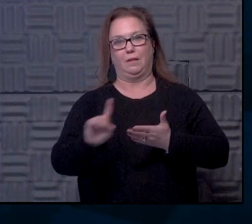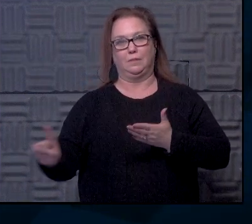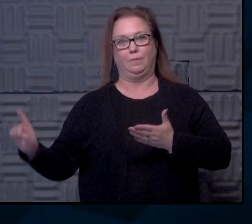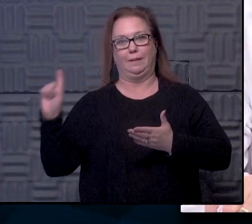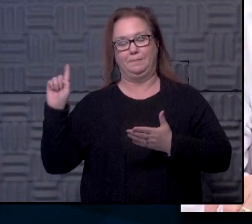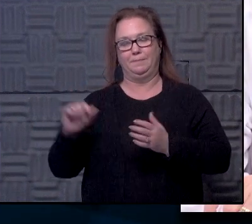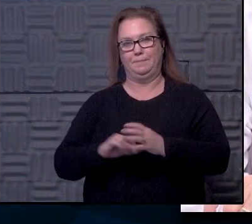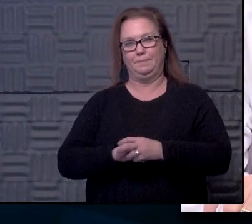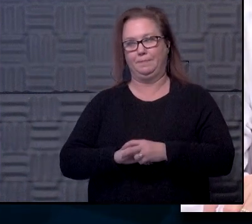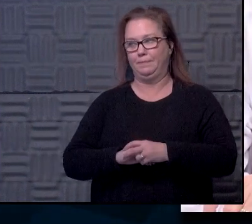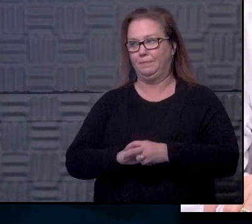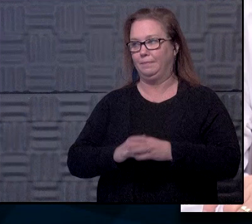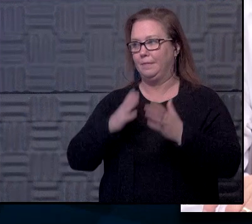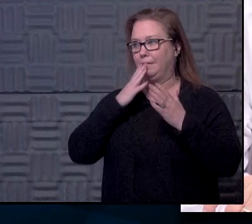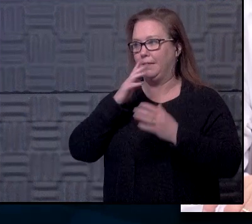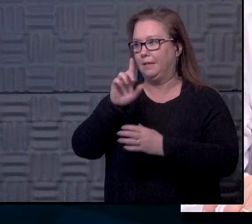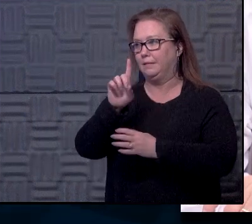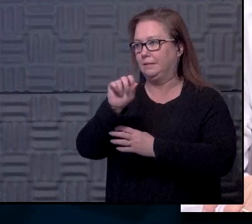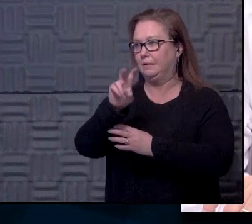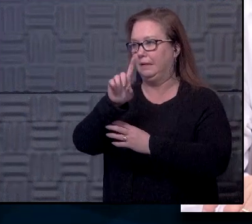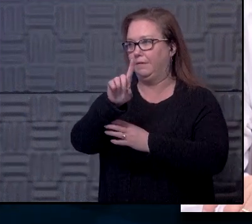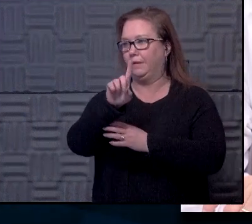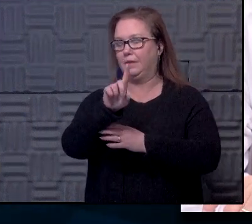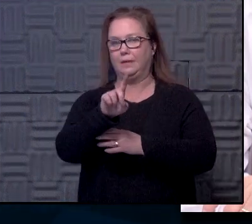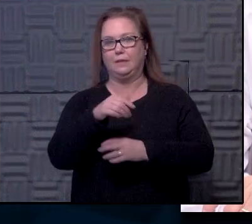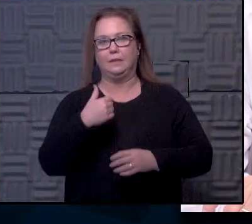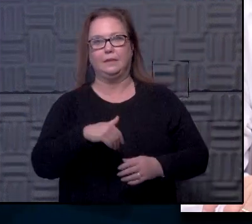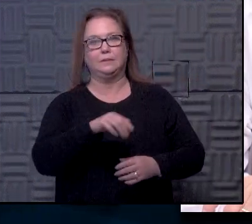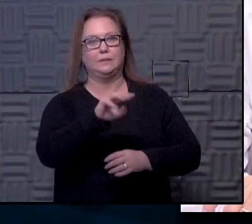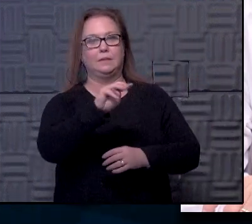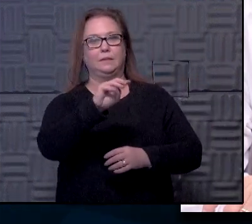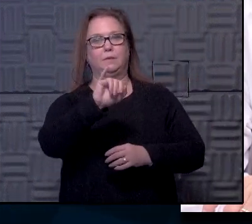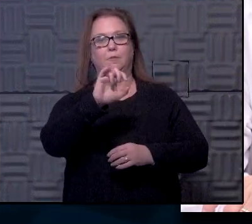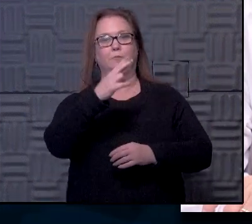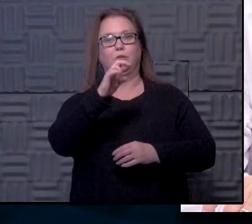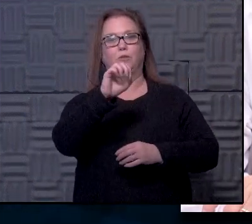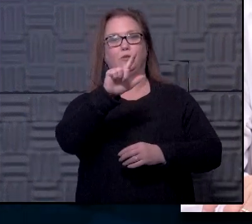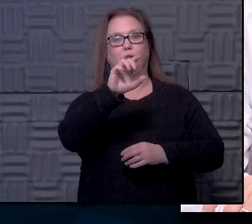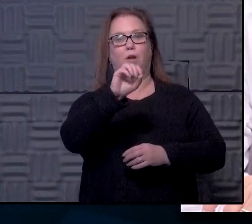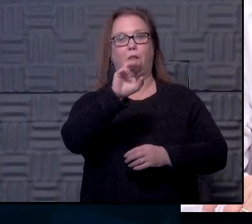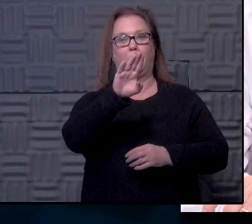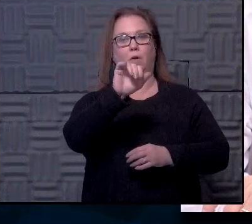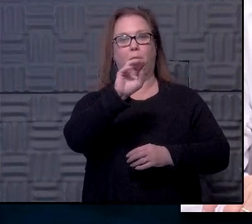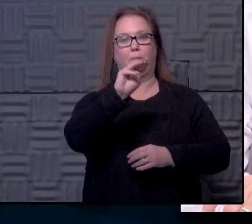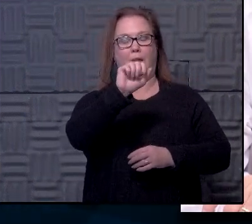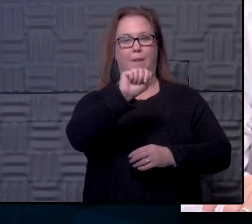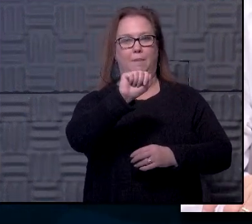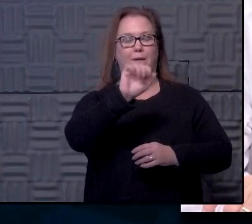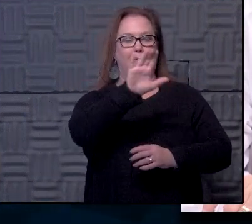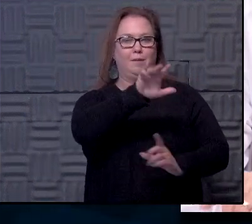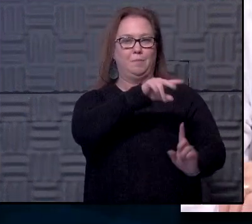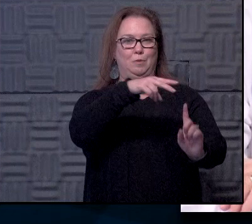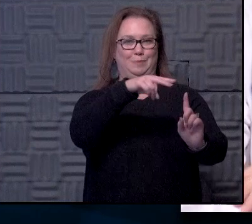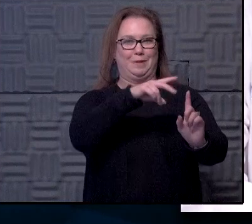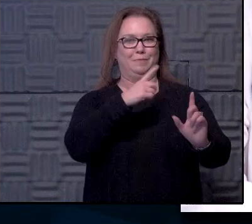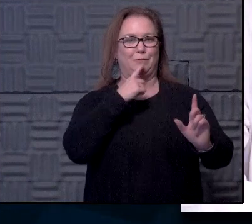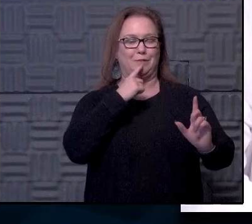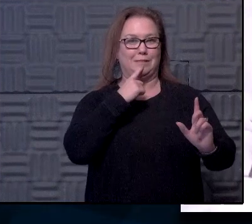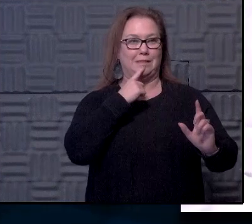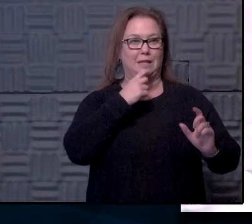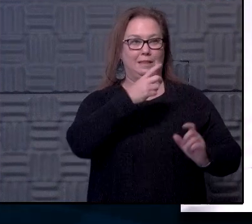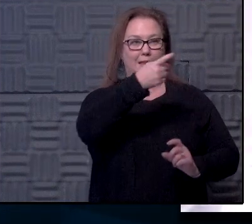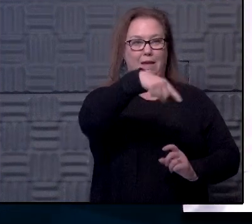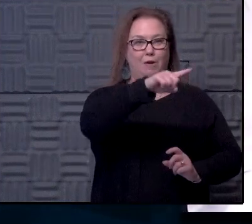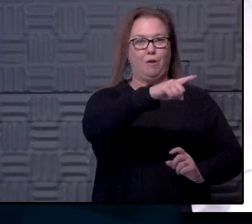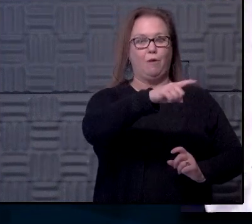Steve? Thanks, David. It's kind of the Michelle Obama paradox. As the virus tries to go high, we need to go low. And we can do that by following the